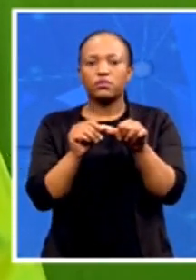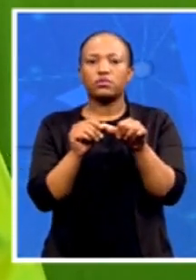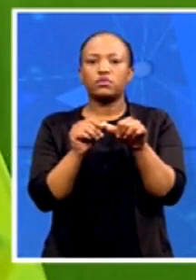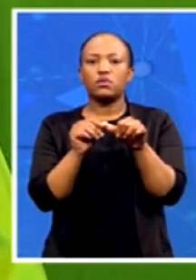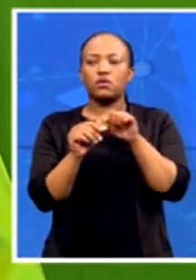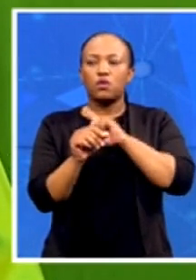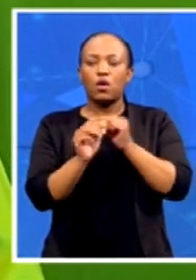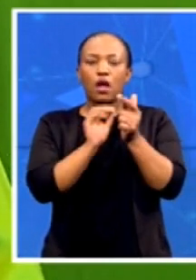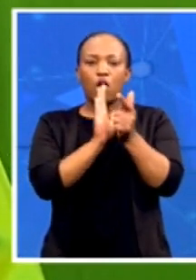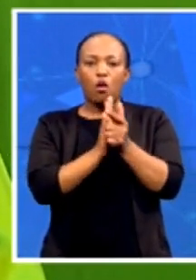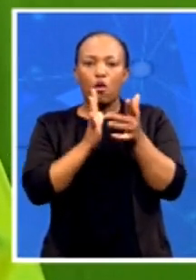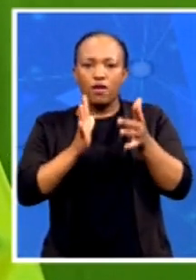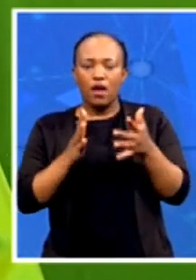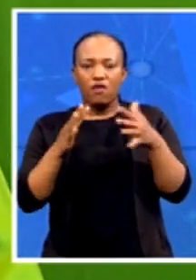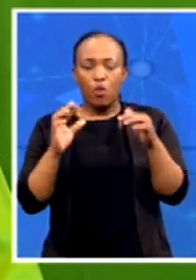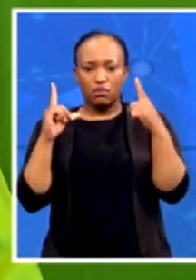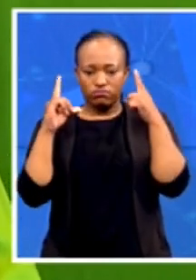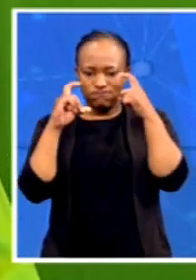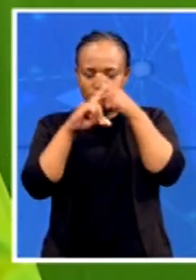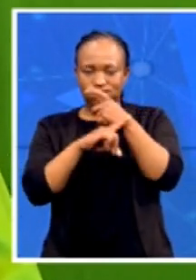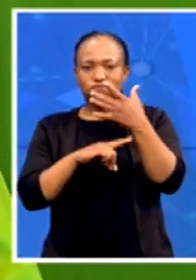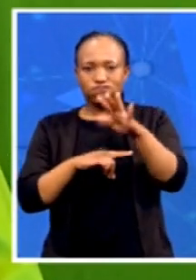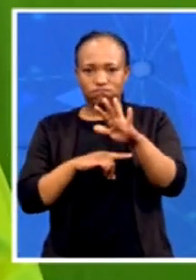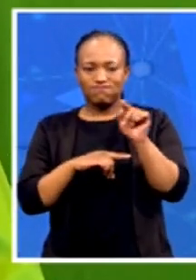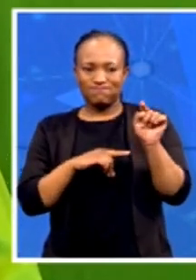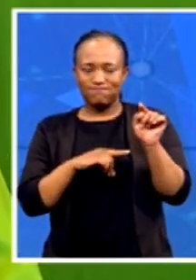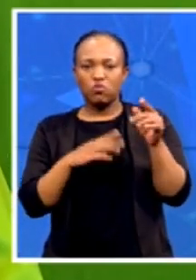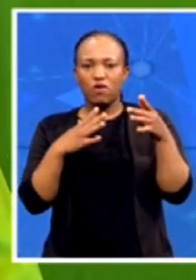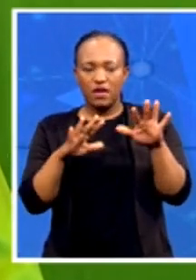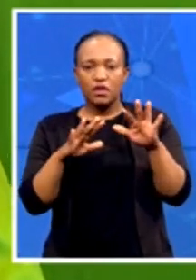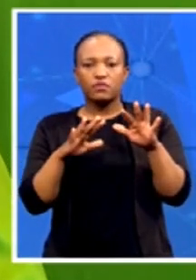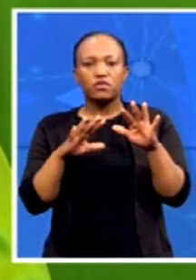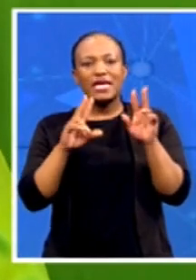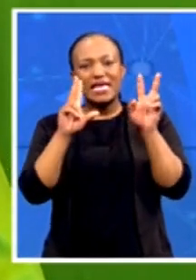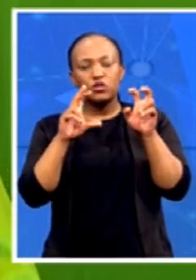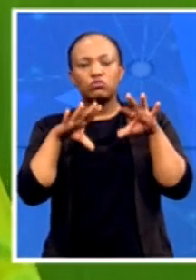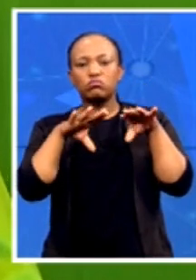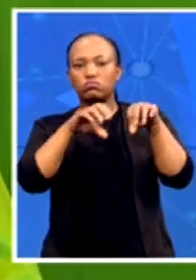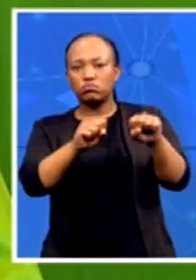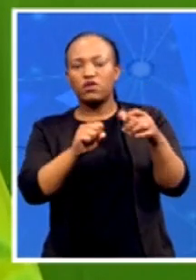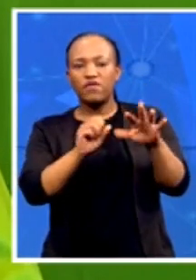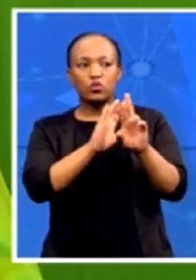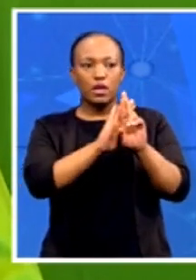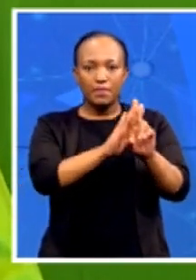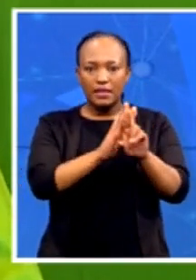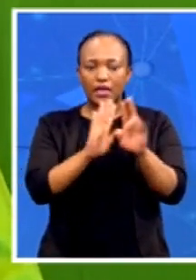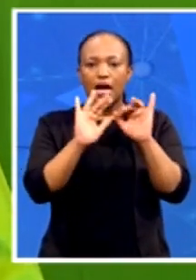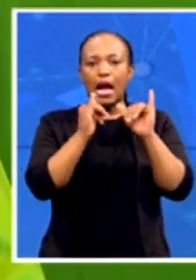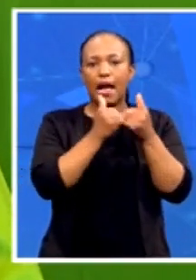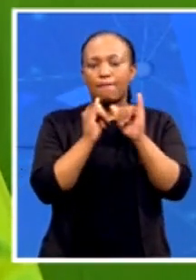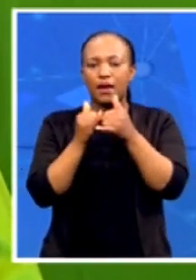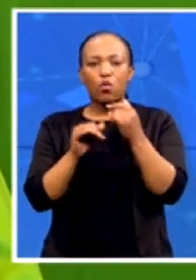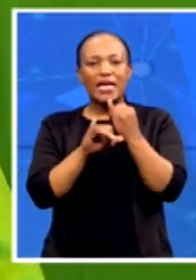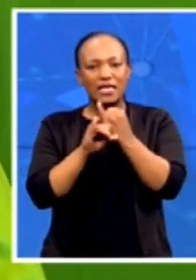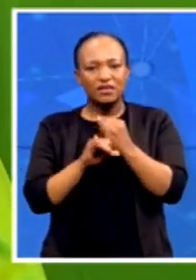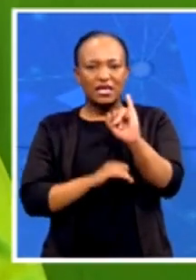matter, we've taken this matter to represent companies that did not have insurance on